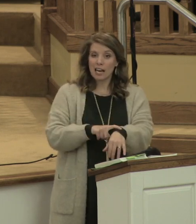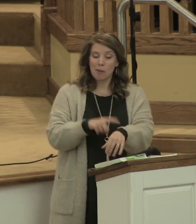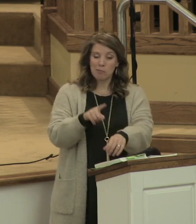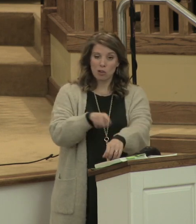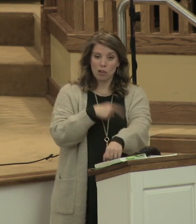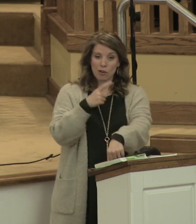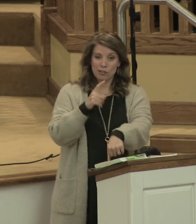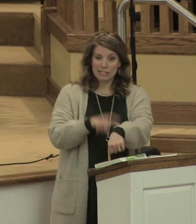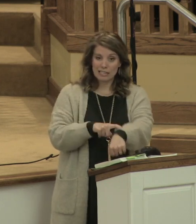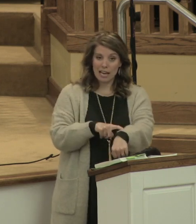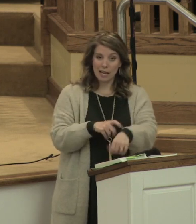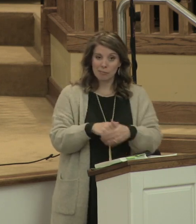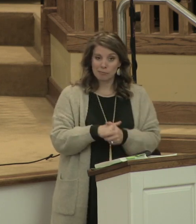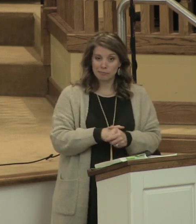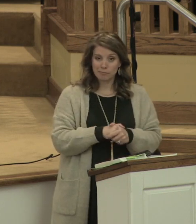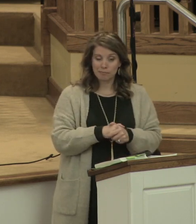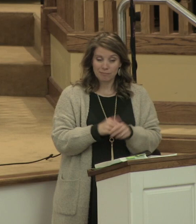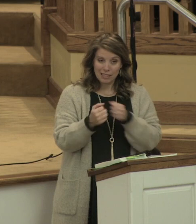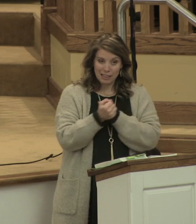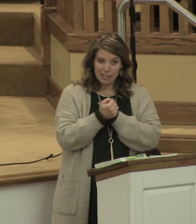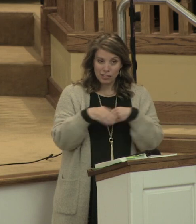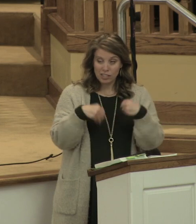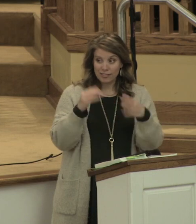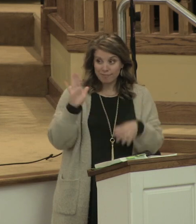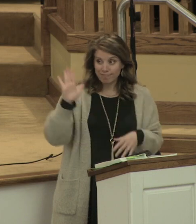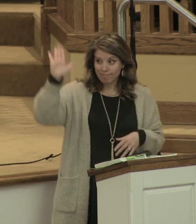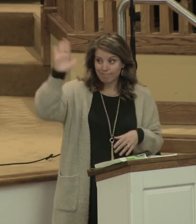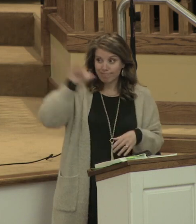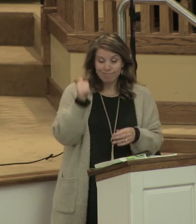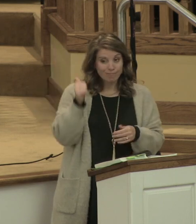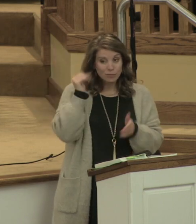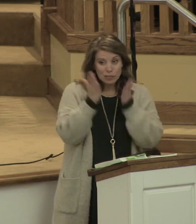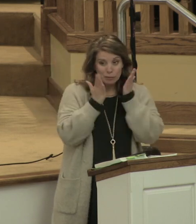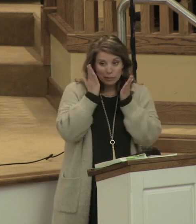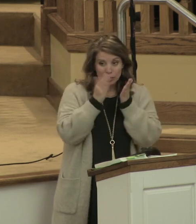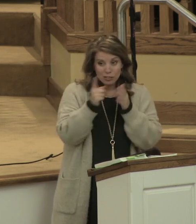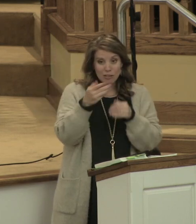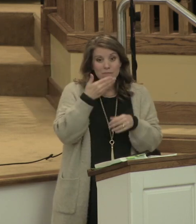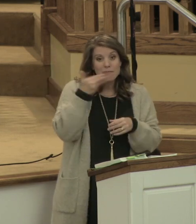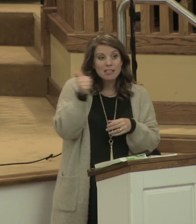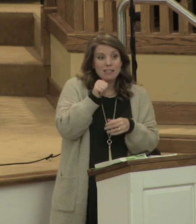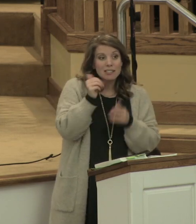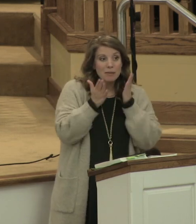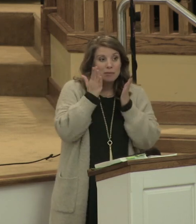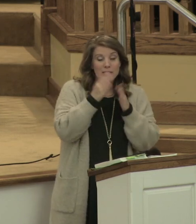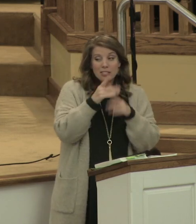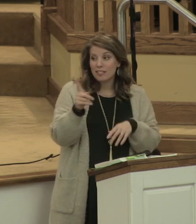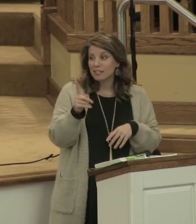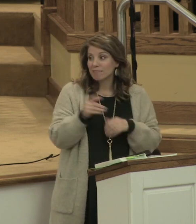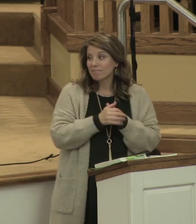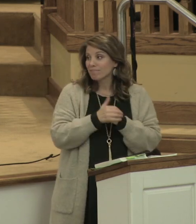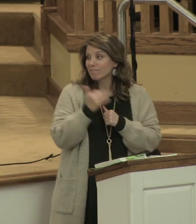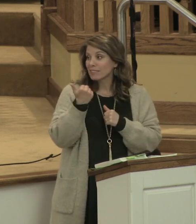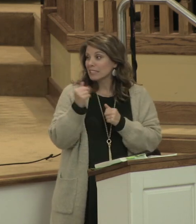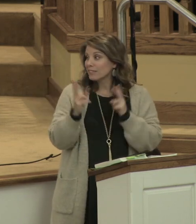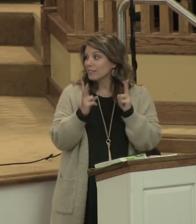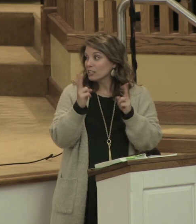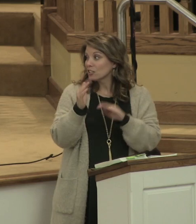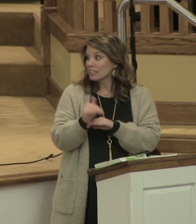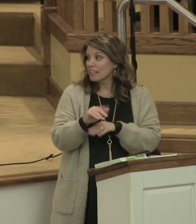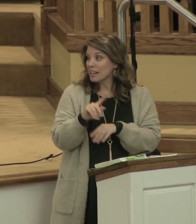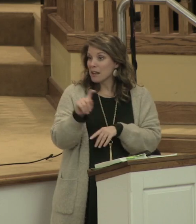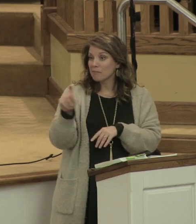long time, they would love to give you one. Just raise your hand. We'll not embarrass you or do our best not to embarrass you. Do we have any visitors this